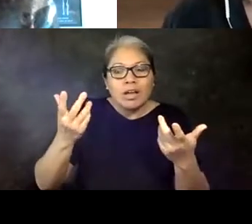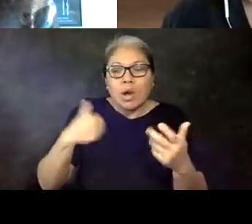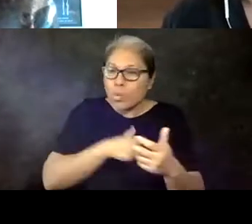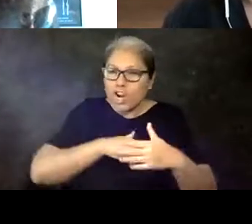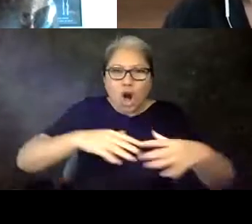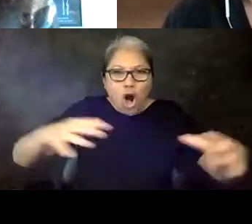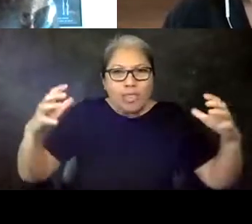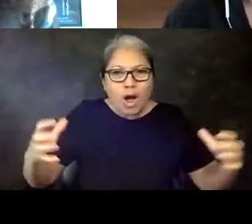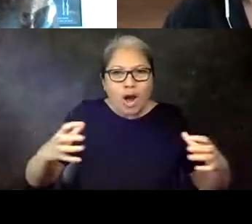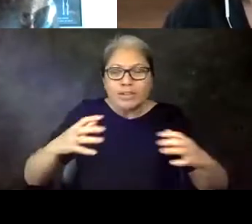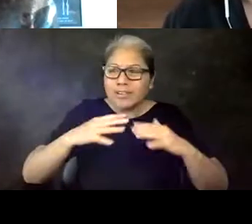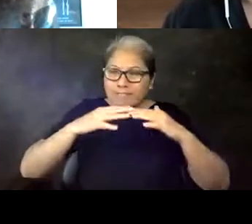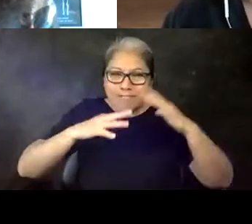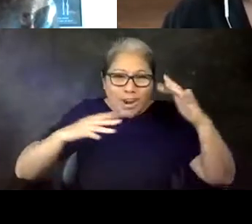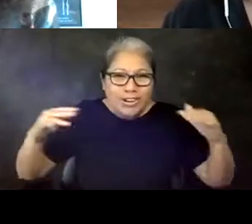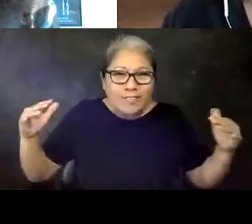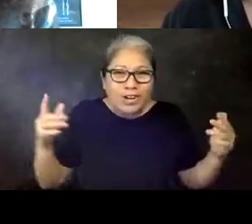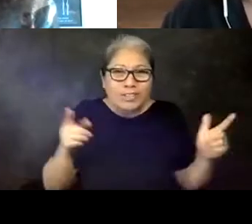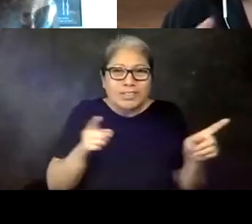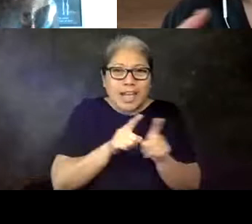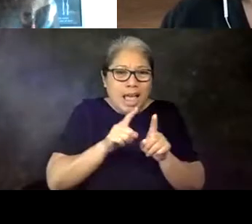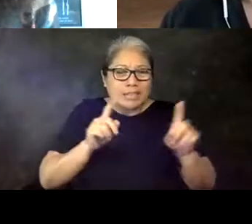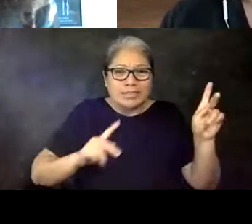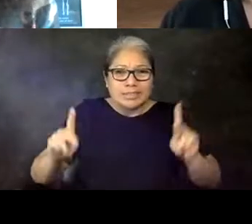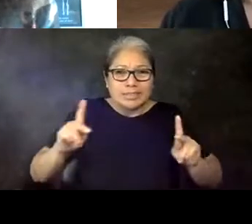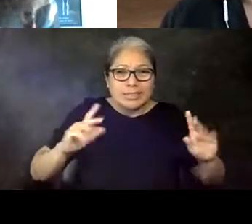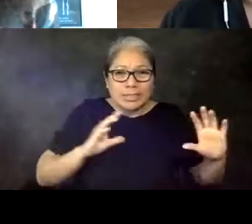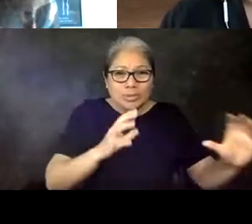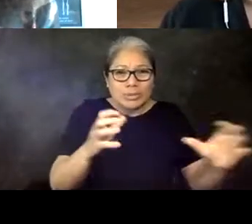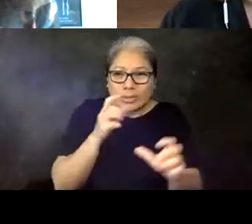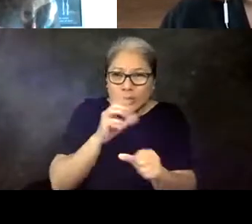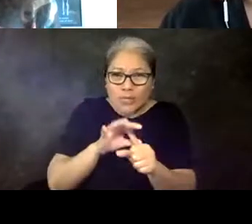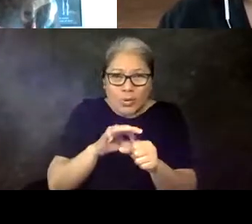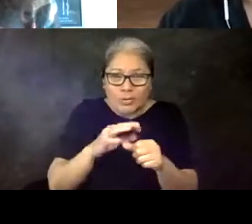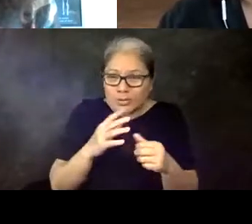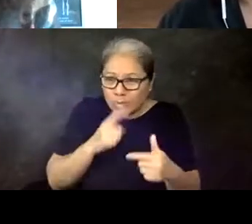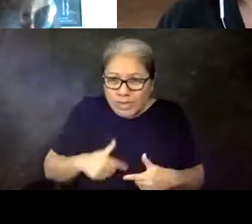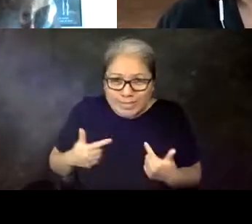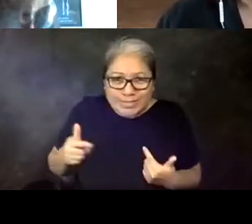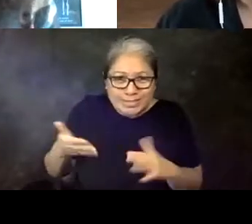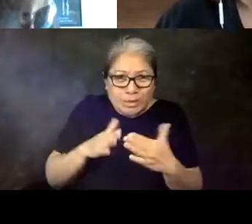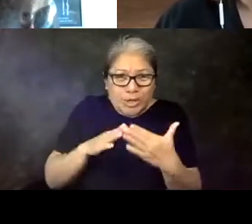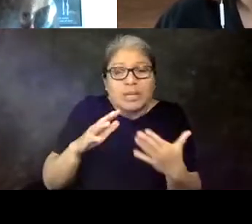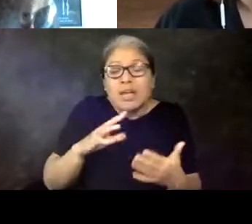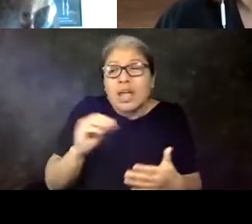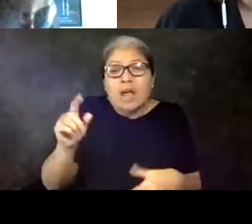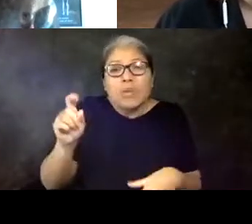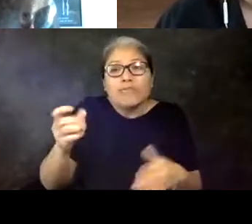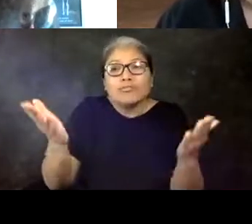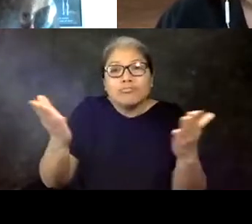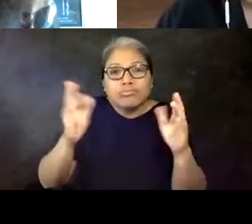know that as a constituency, and there's a lot of work to do to get non-disabled people to understand us as a constituency, I